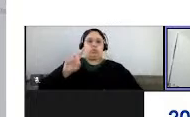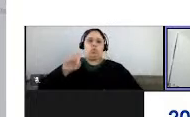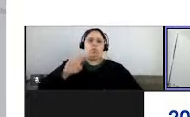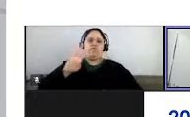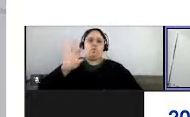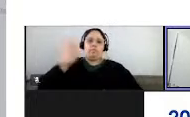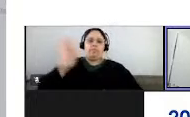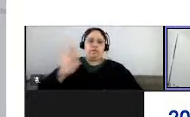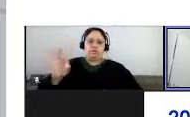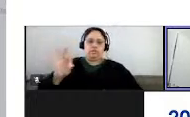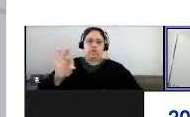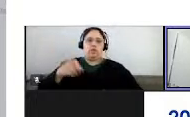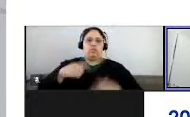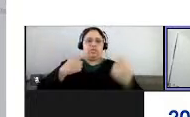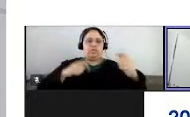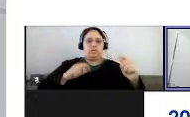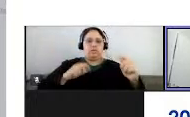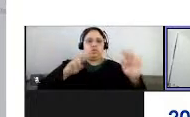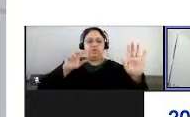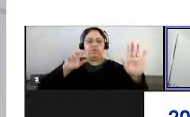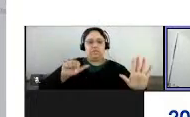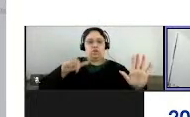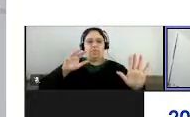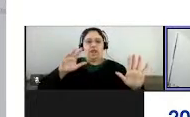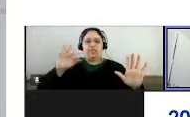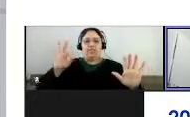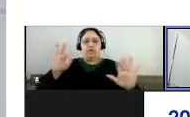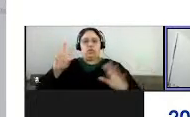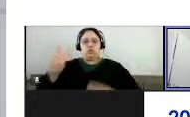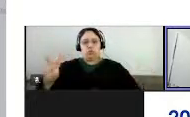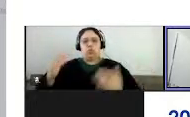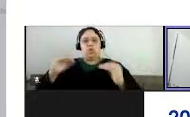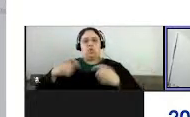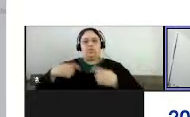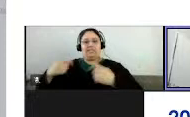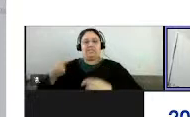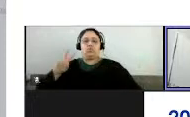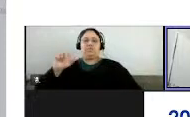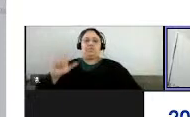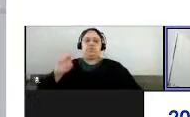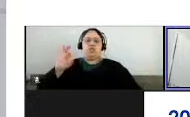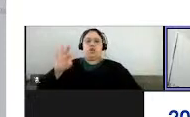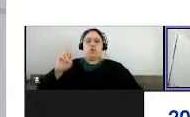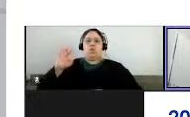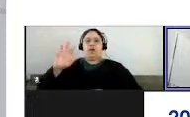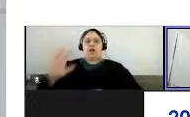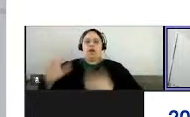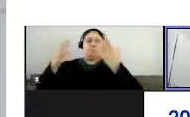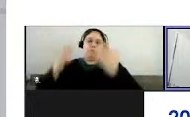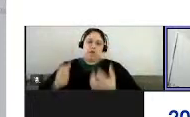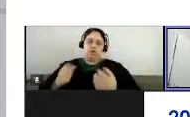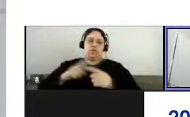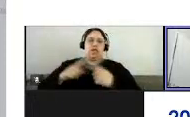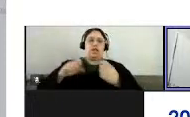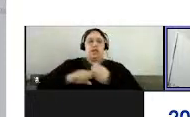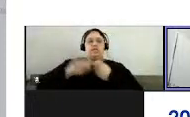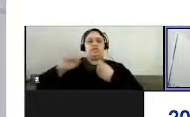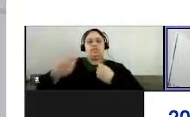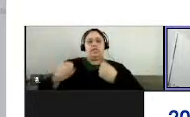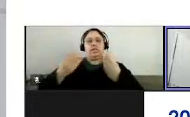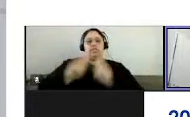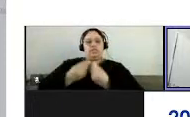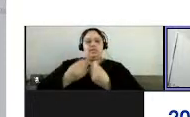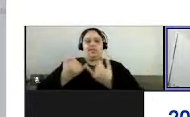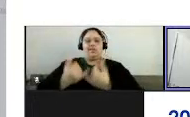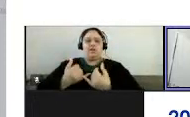26,932 million out of a cash flow projection of 26 million. And you will also see that the main expending items